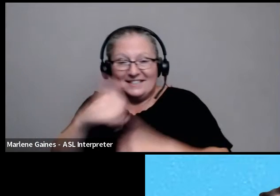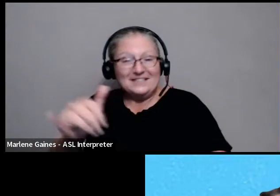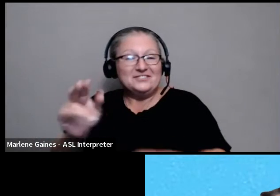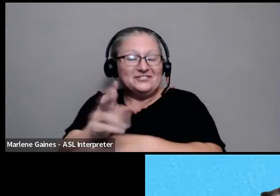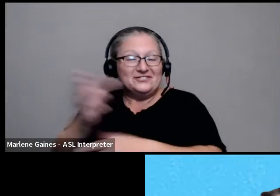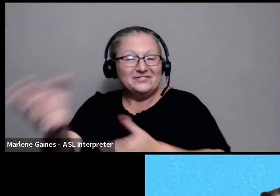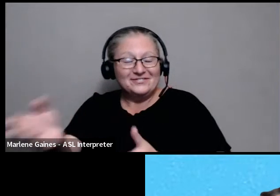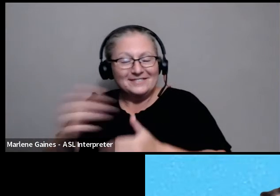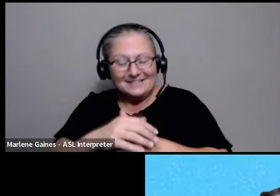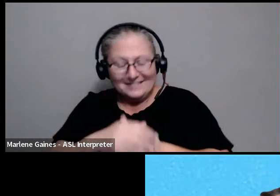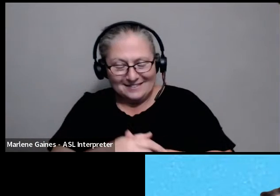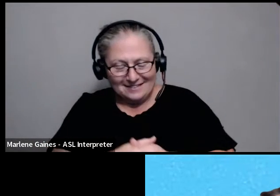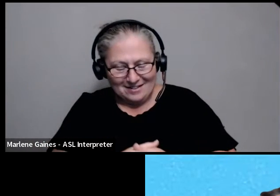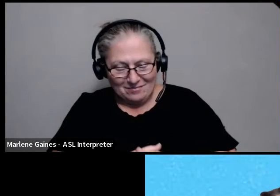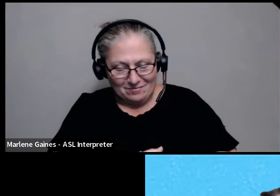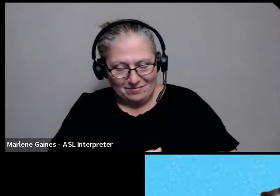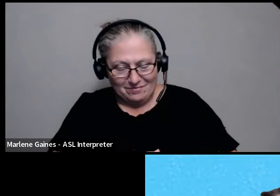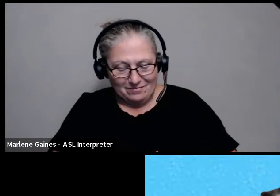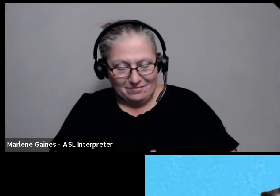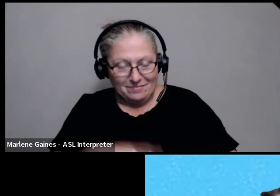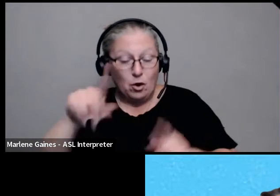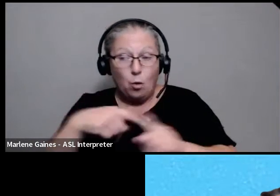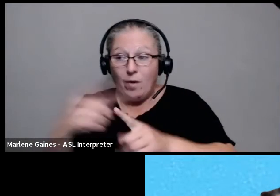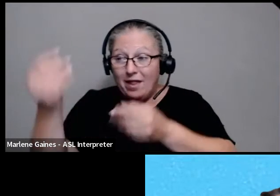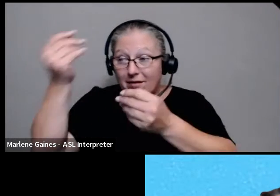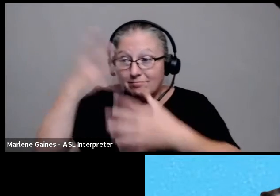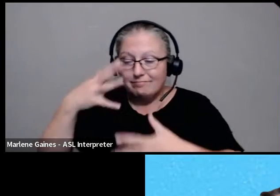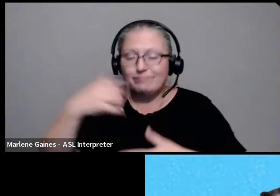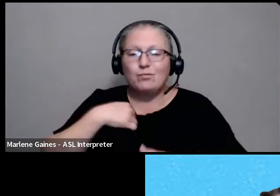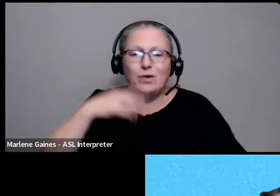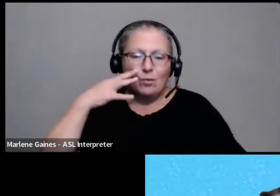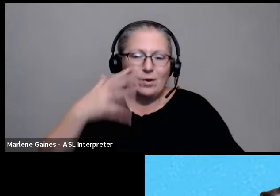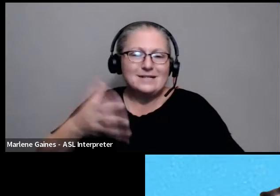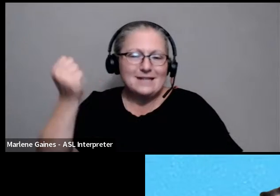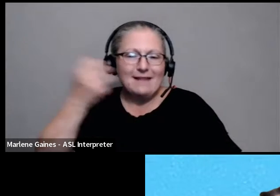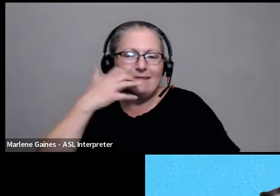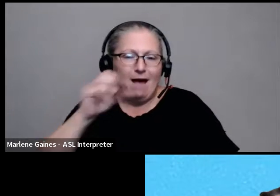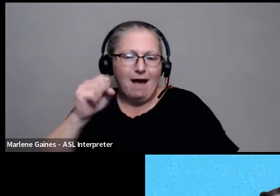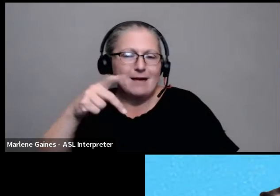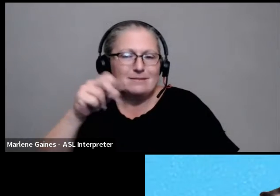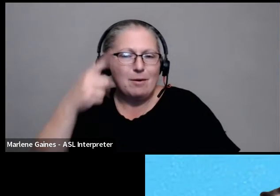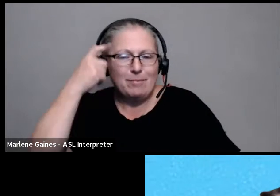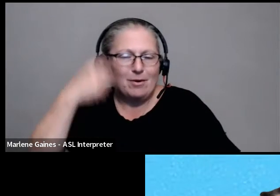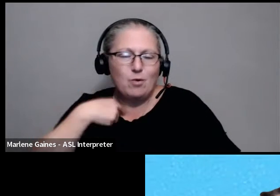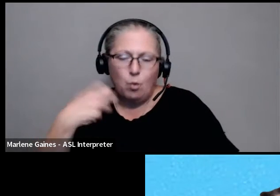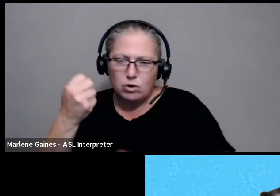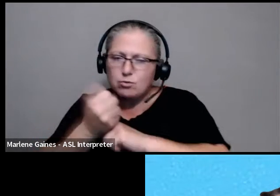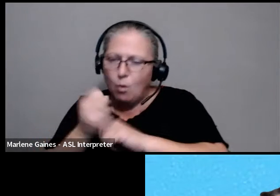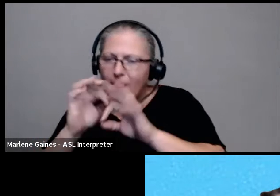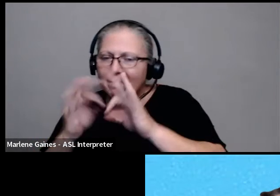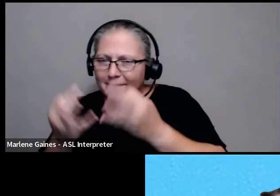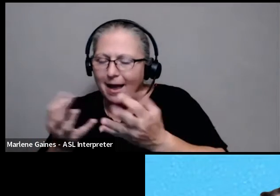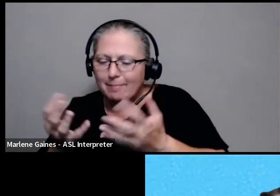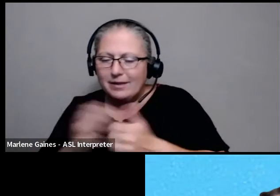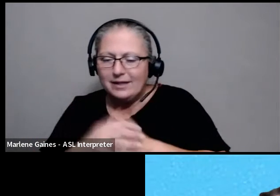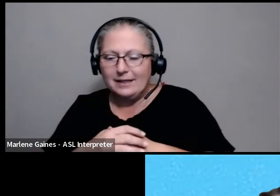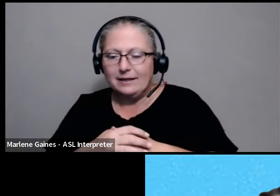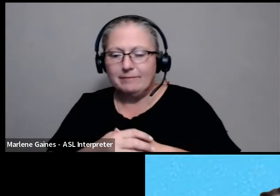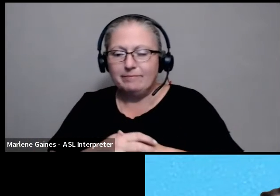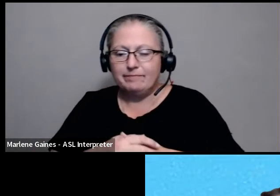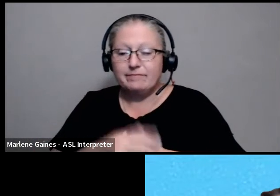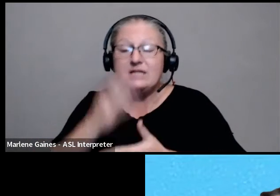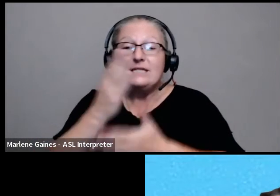so, when they report that to us, we confiscate like the hotspot because then we want to support families. We have